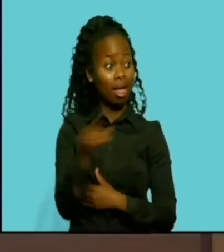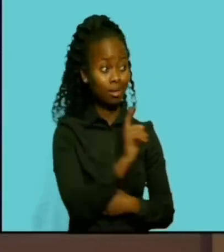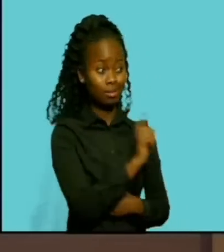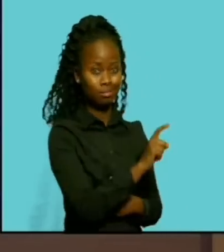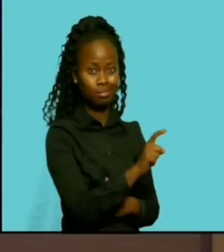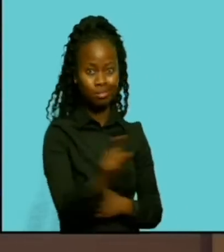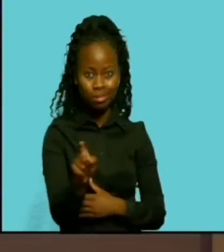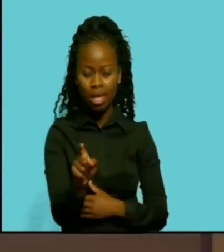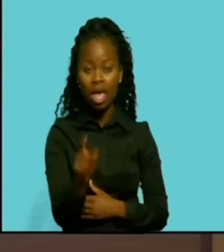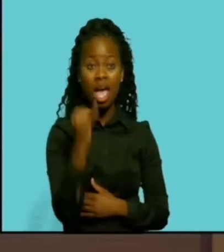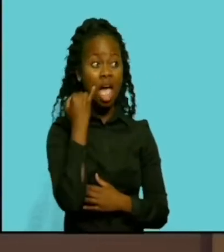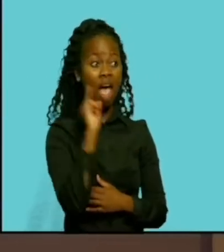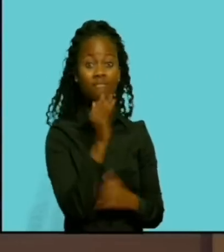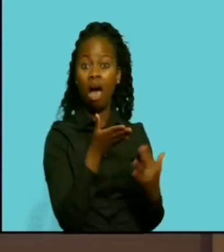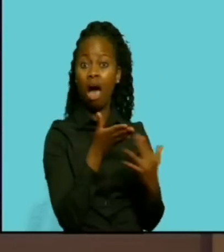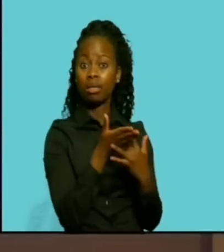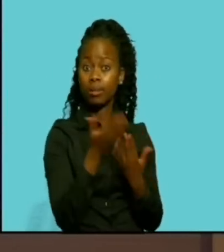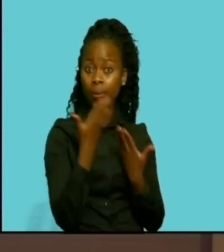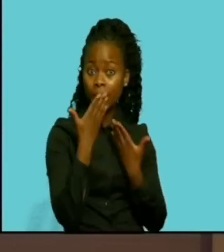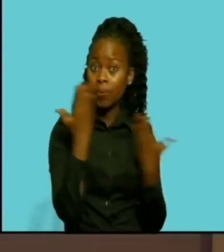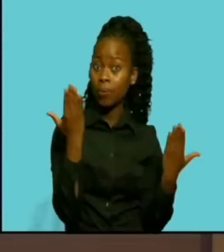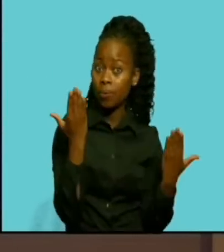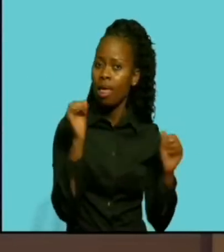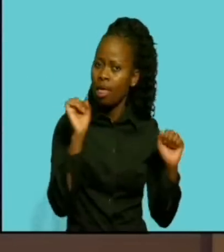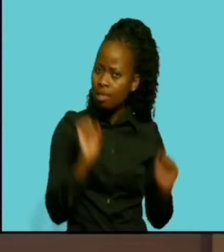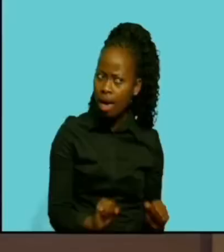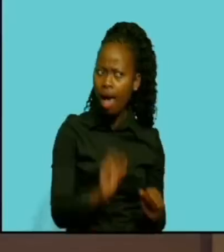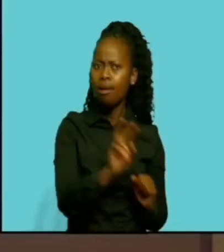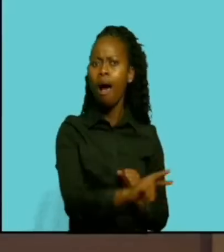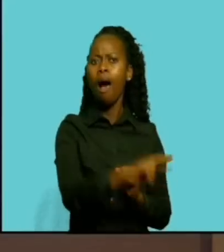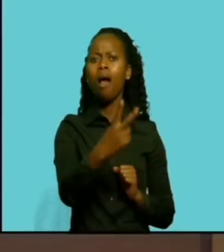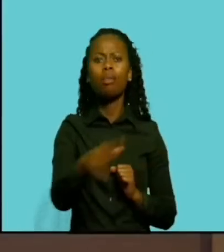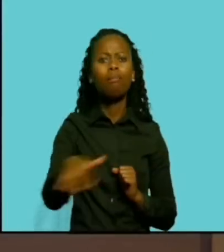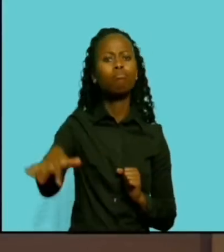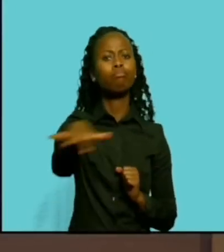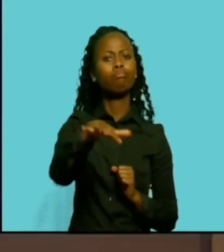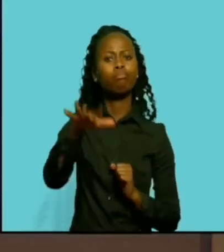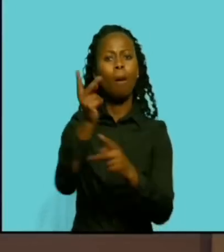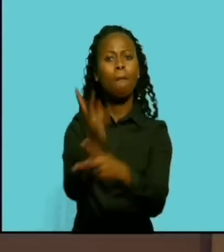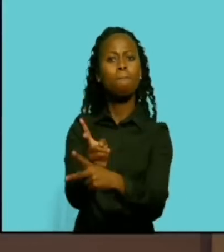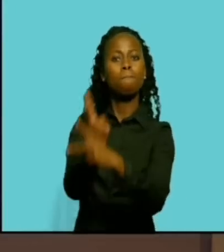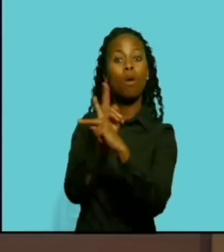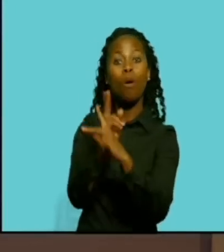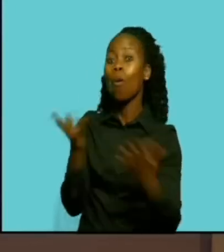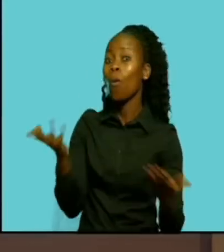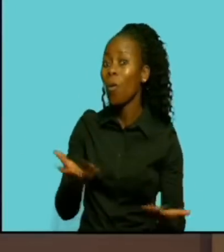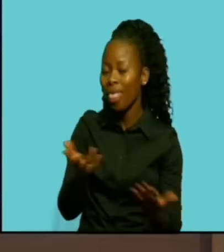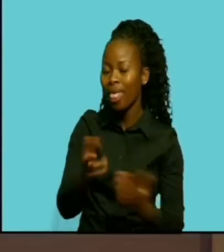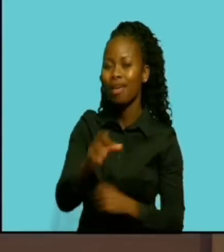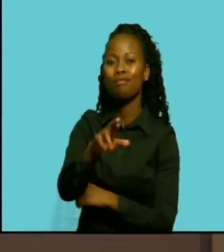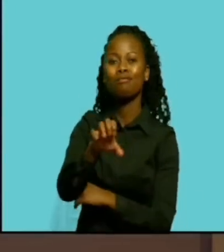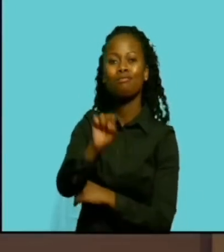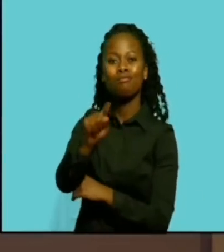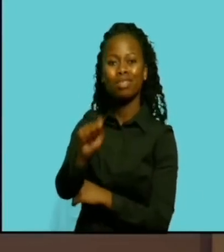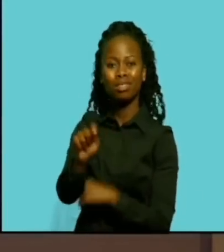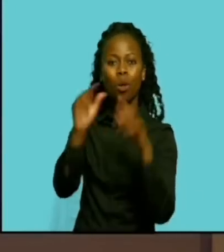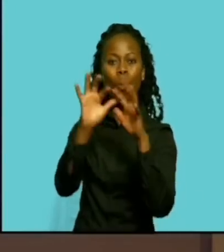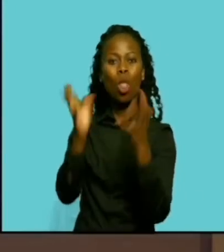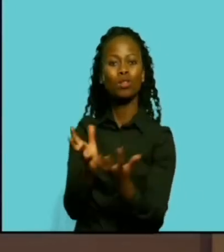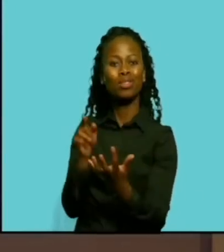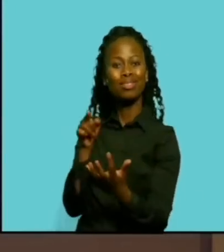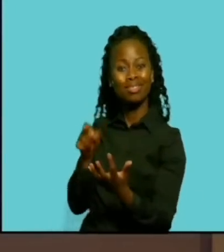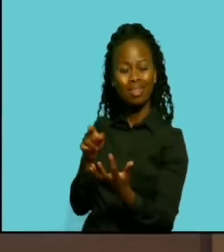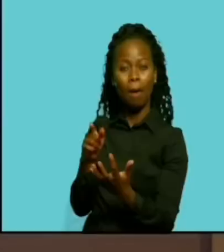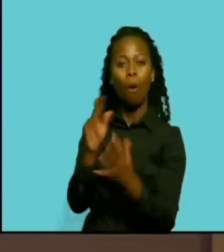rent, they can also go and borrow from another window called rest of the world. So they can create